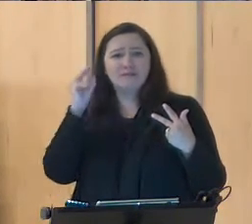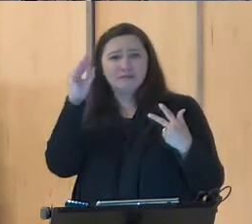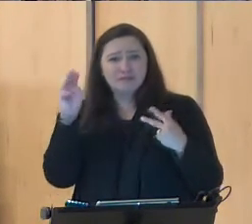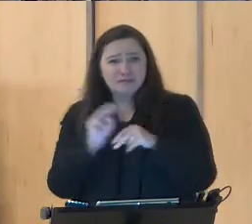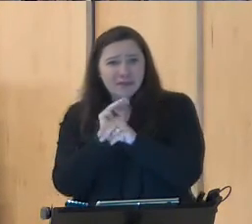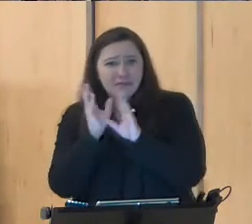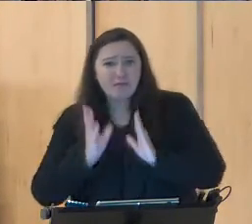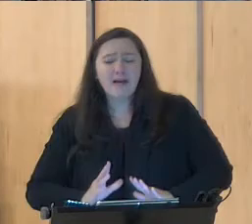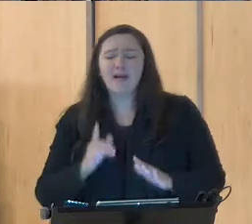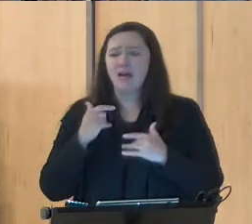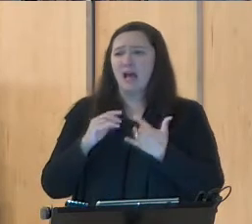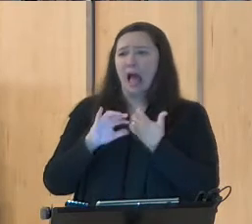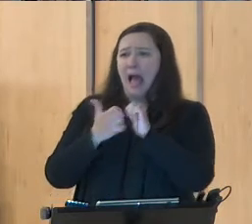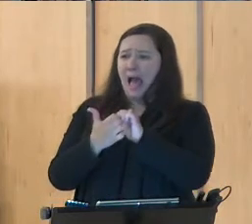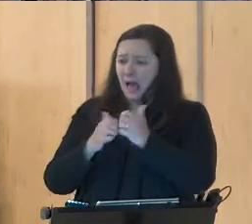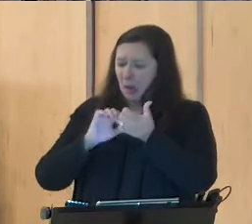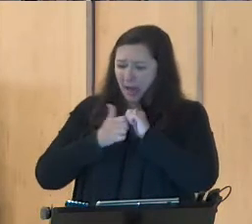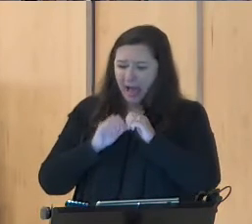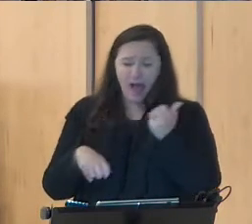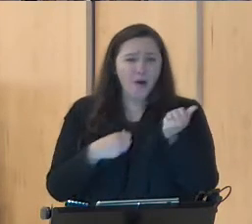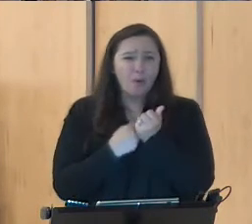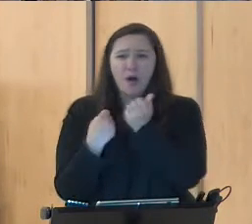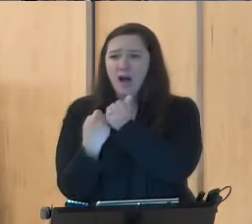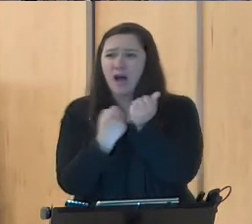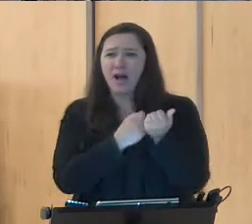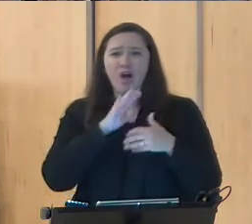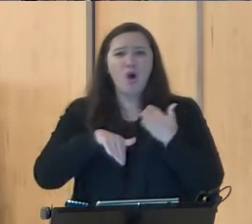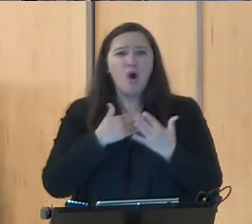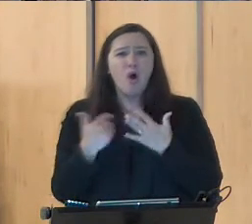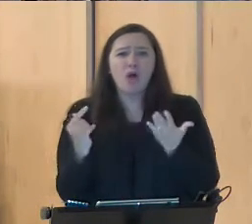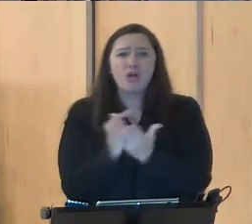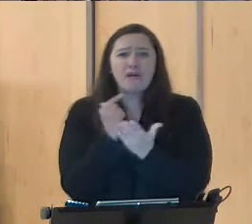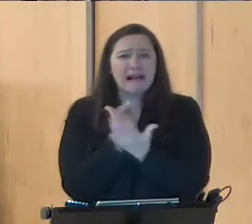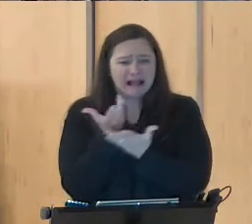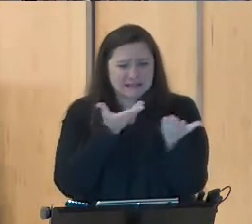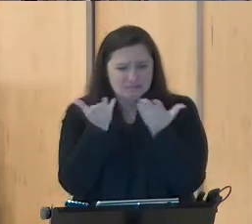how in all the world are we going to support all of those gospel servants?